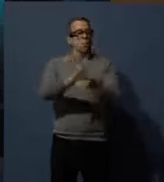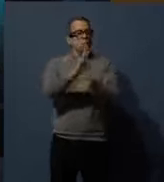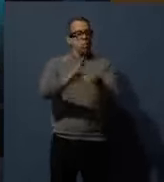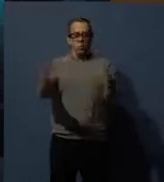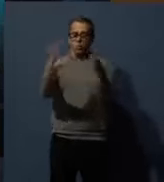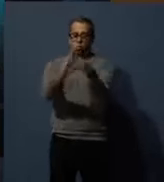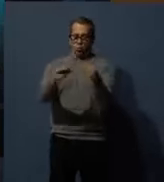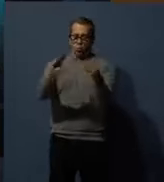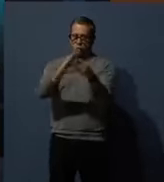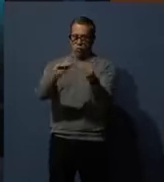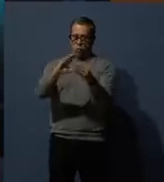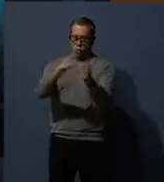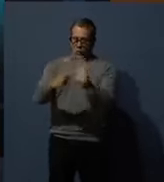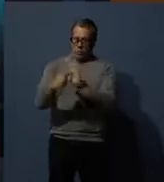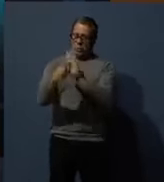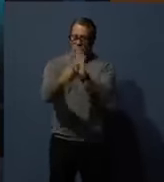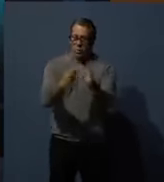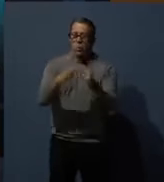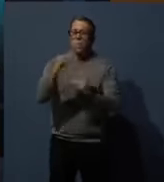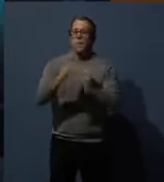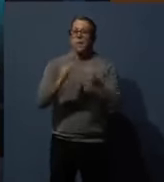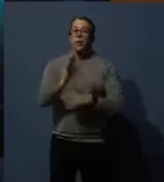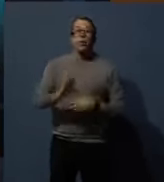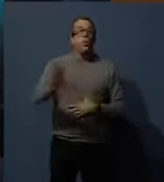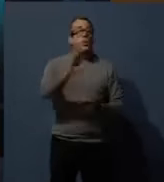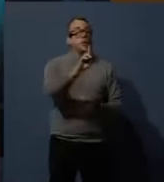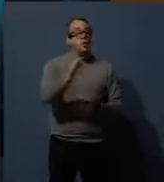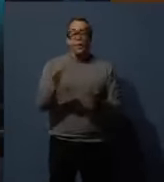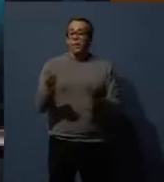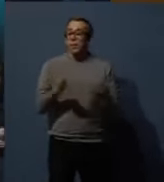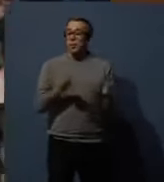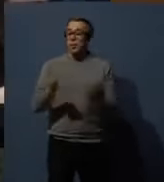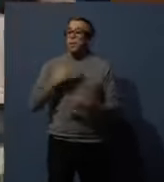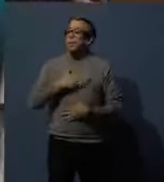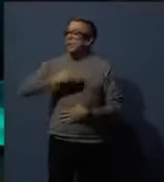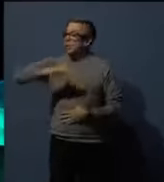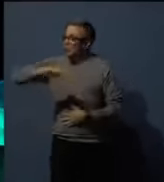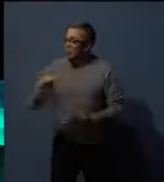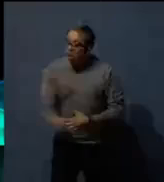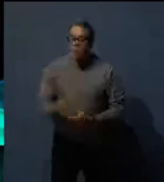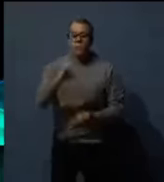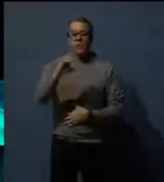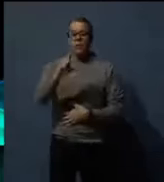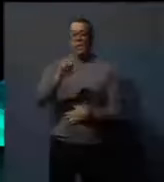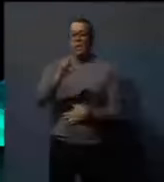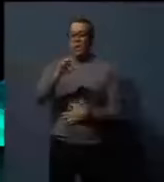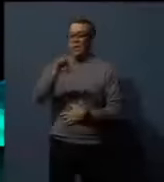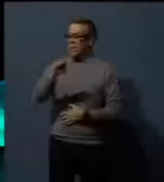build your disability ministry. Please welcome Clarence Haynes.